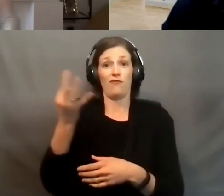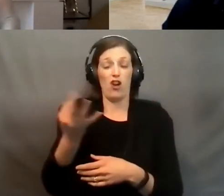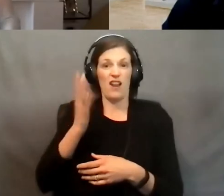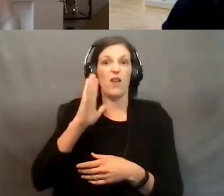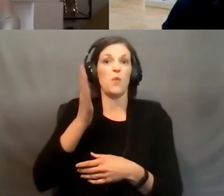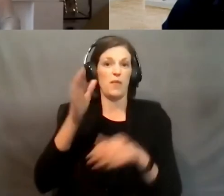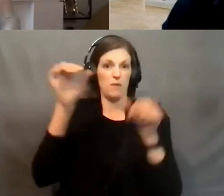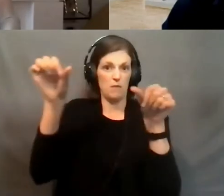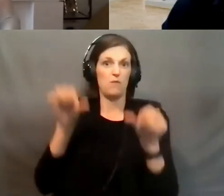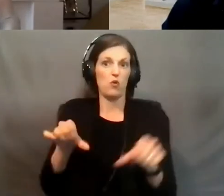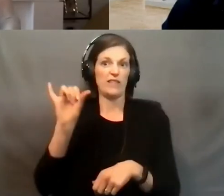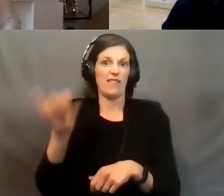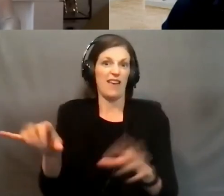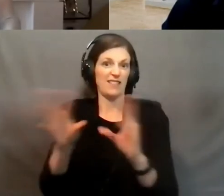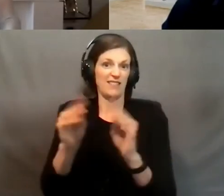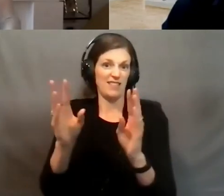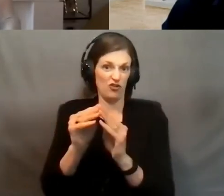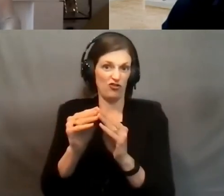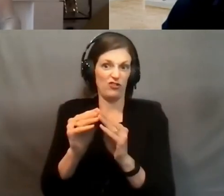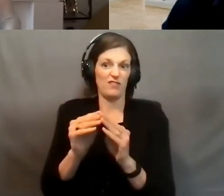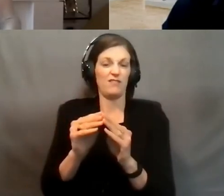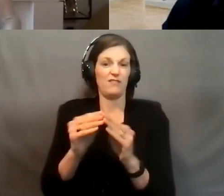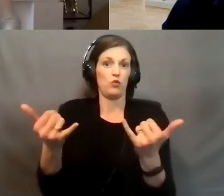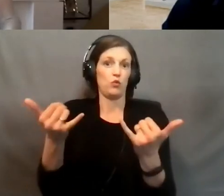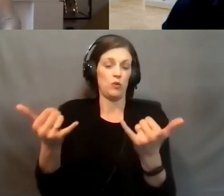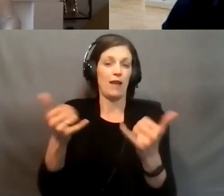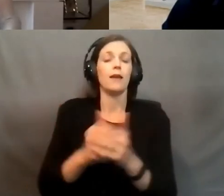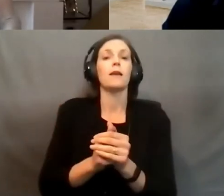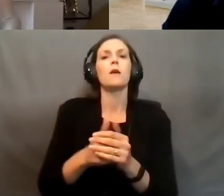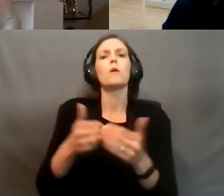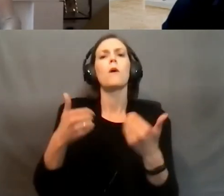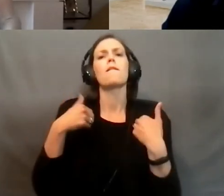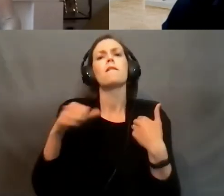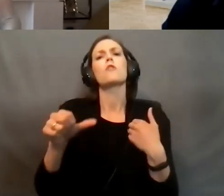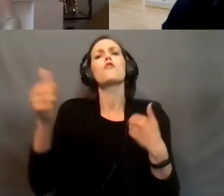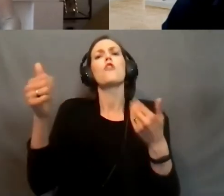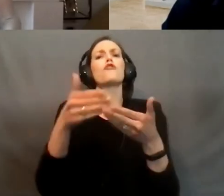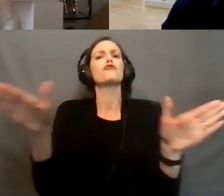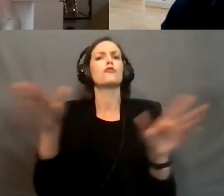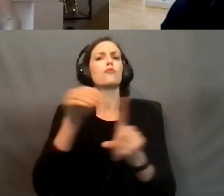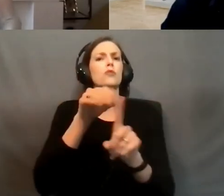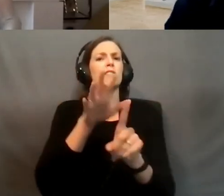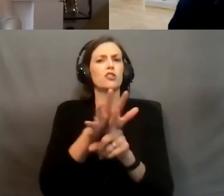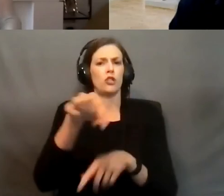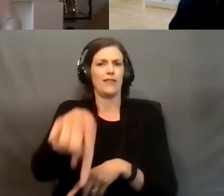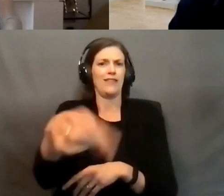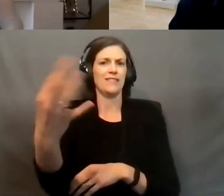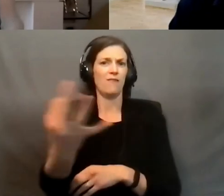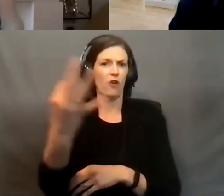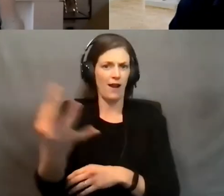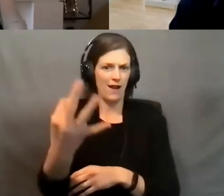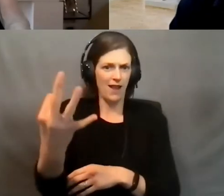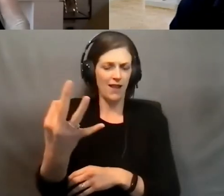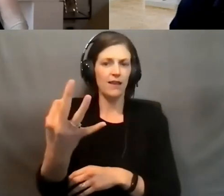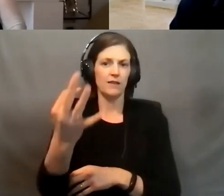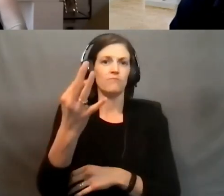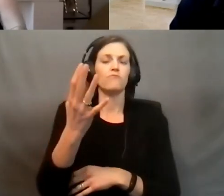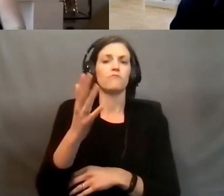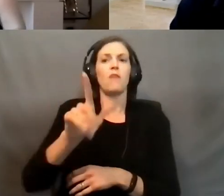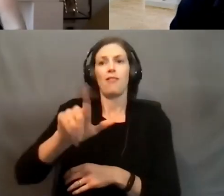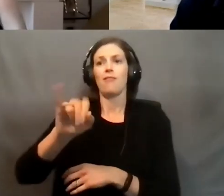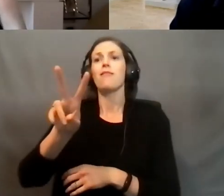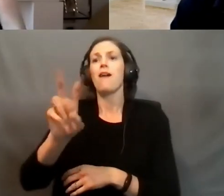today. We have another general orientation this coming Friday that will that will be live and then